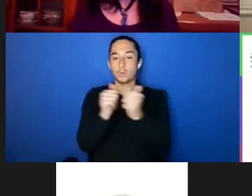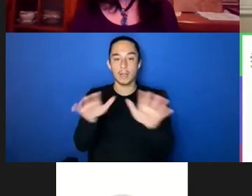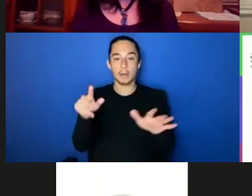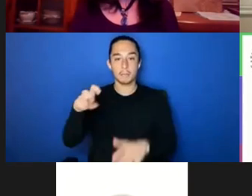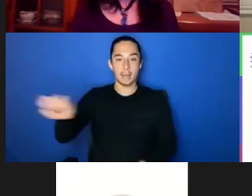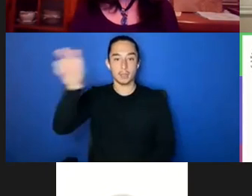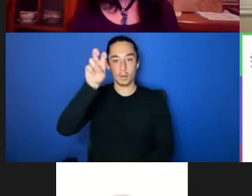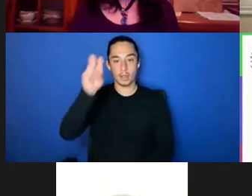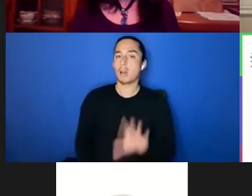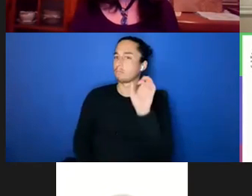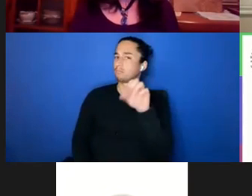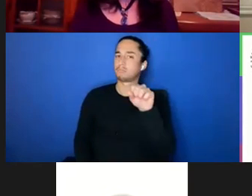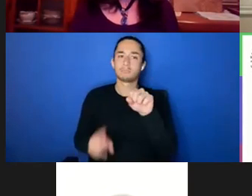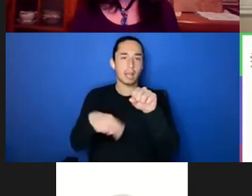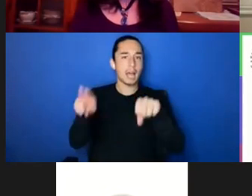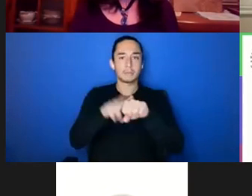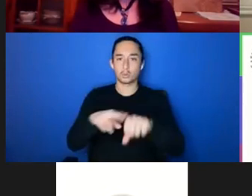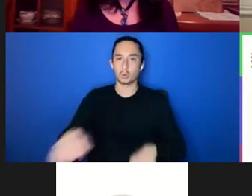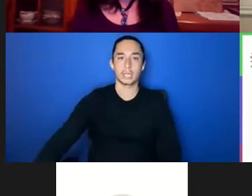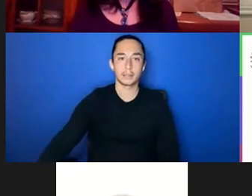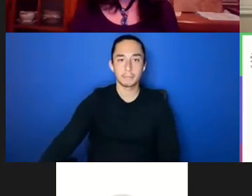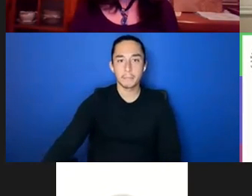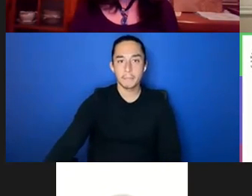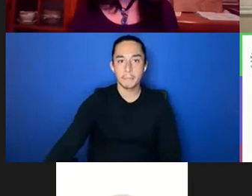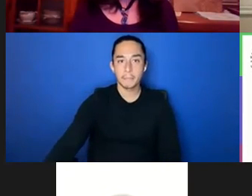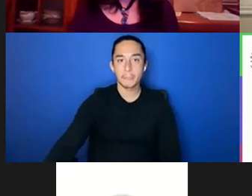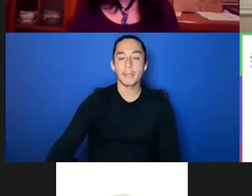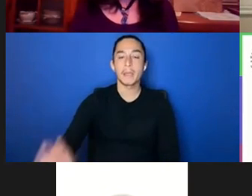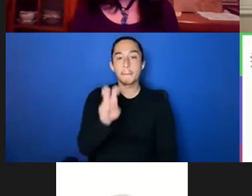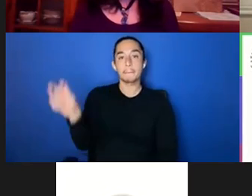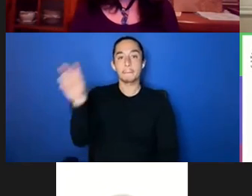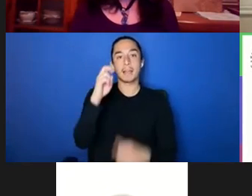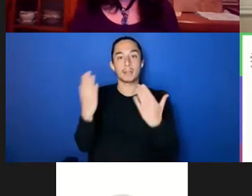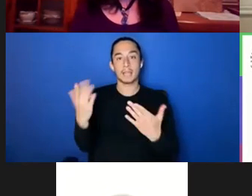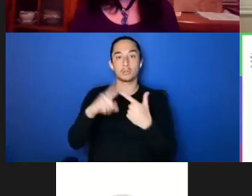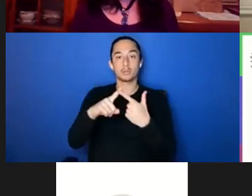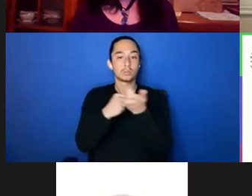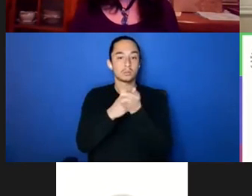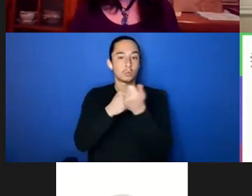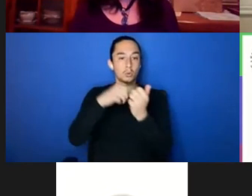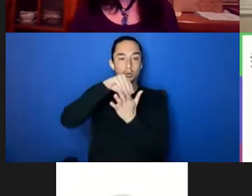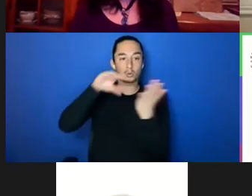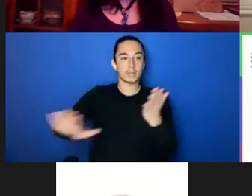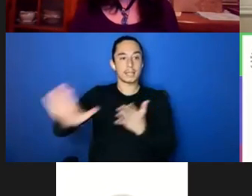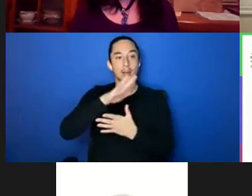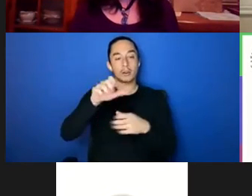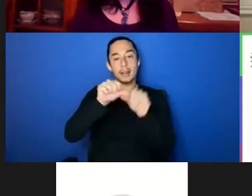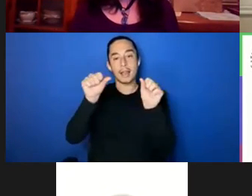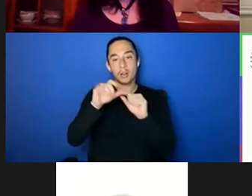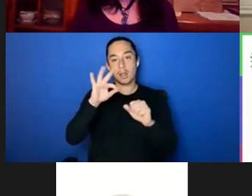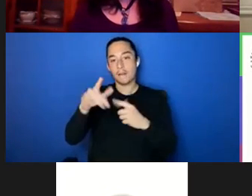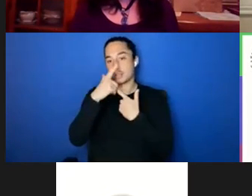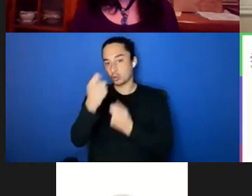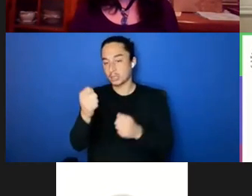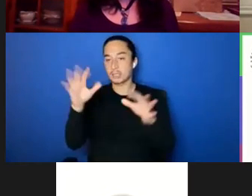pathway? Absolutely. Really, the pathways are there to basically be able to support students' areas of interest and really connect them to